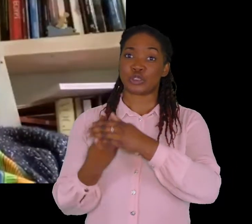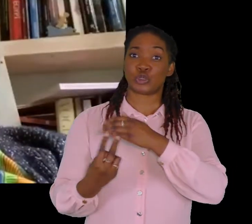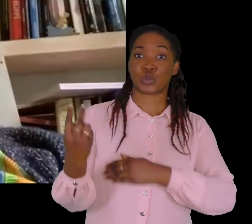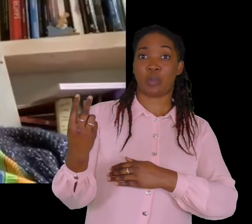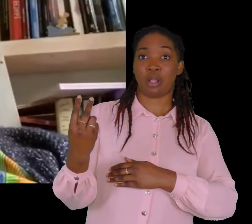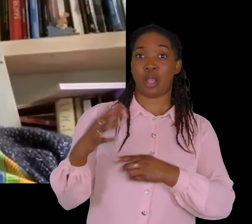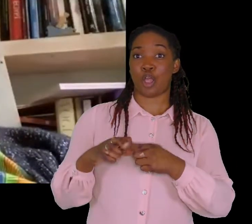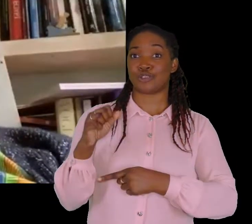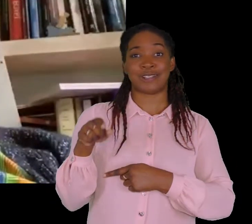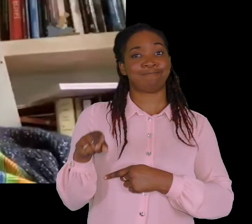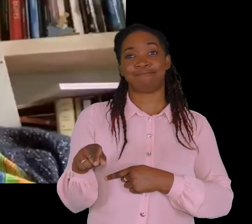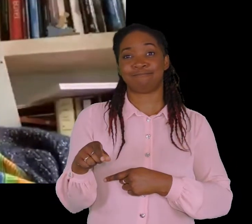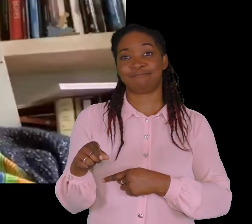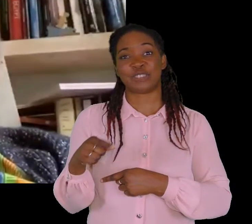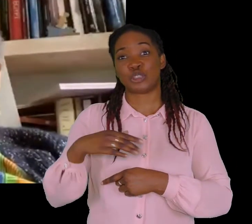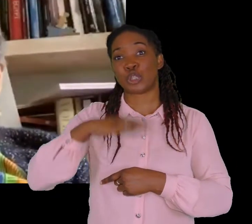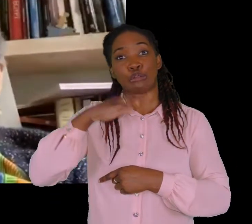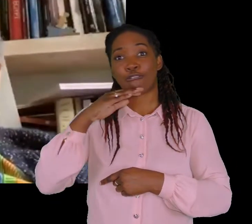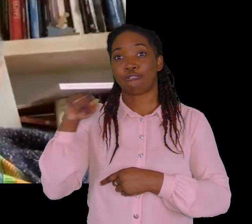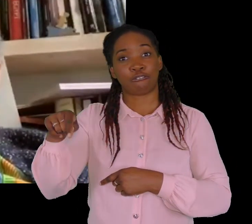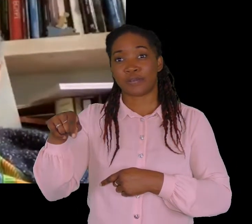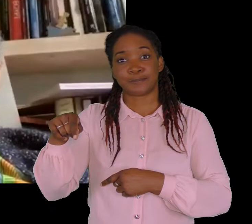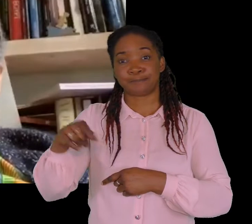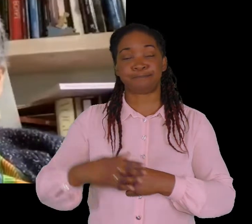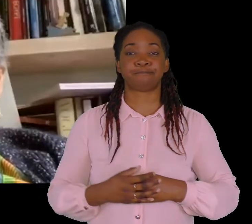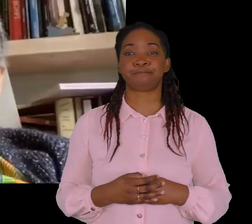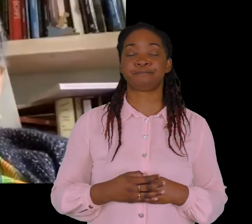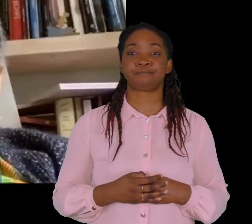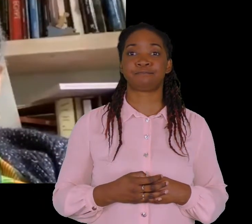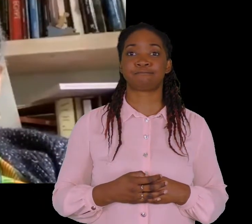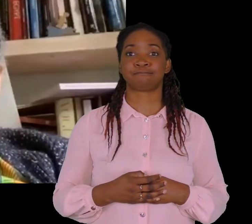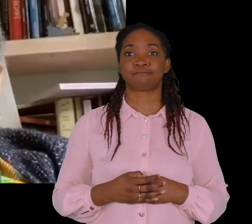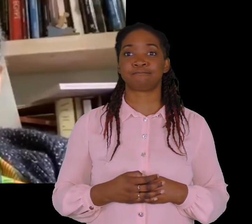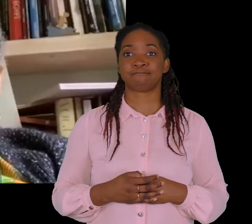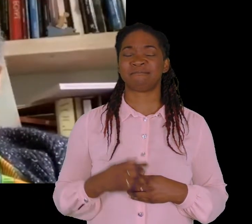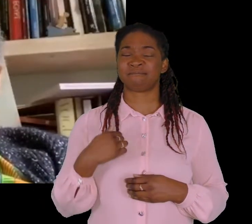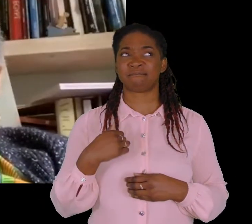So it didn't occur to us not to be international.